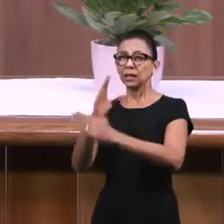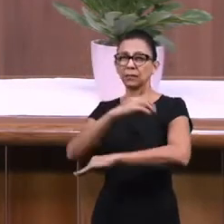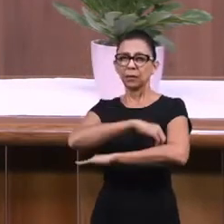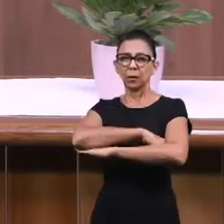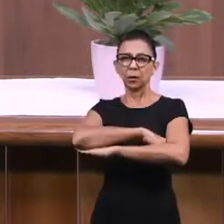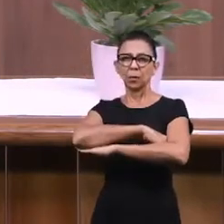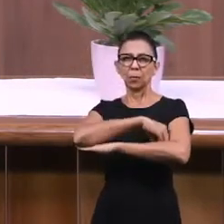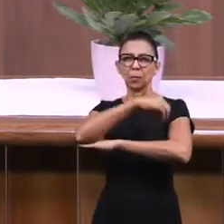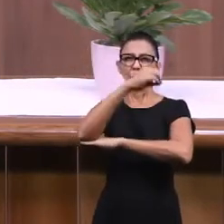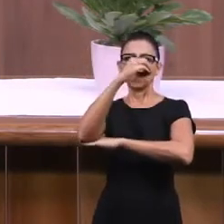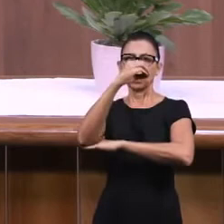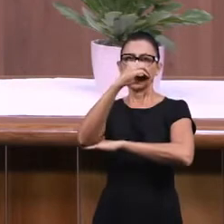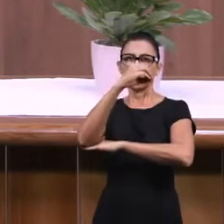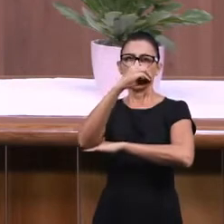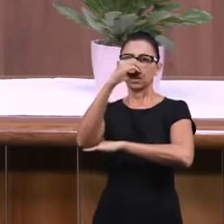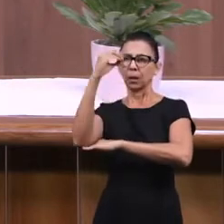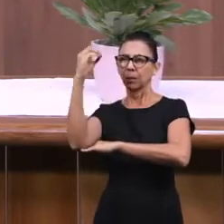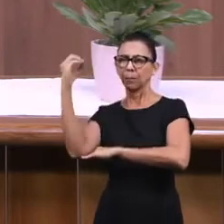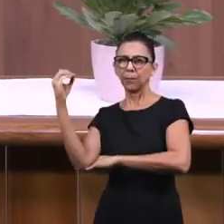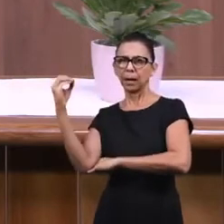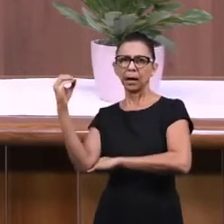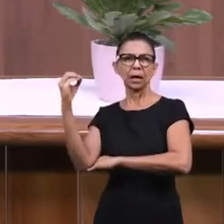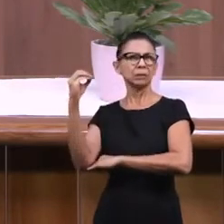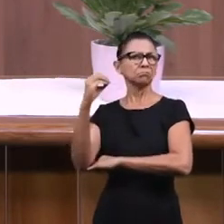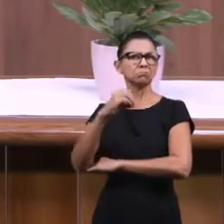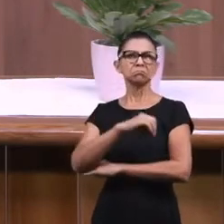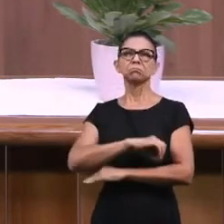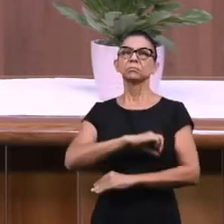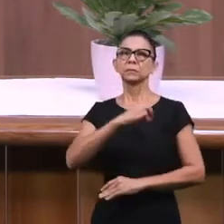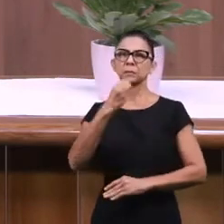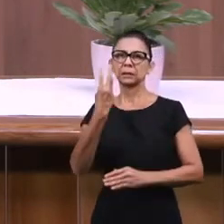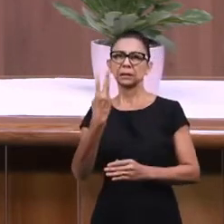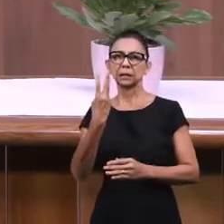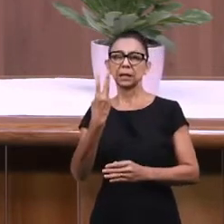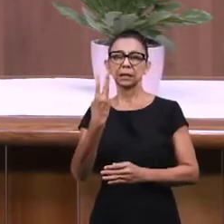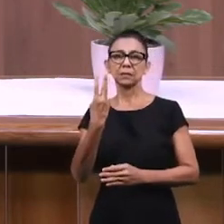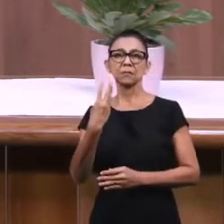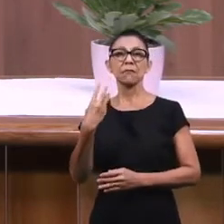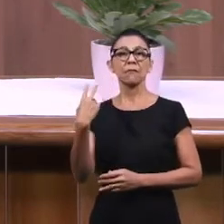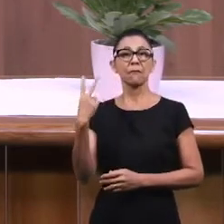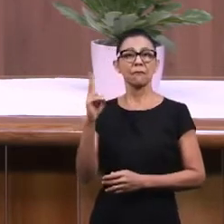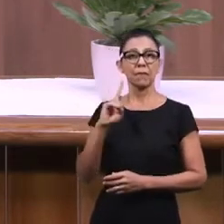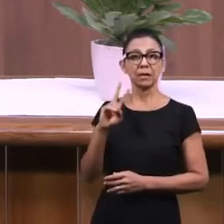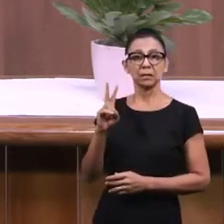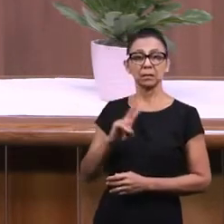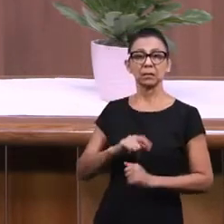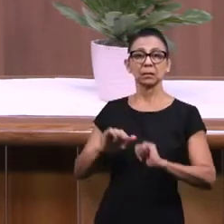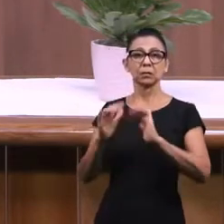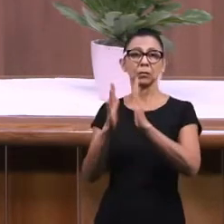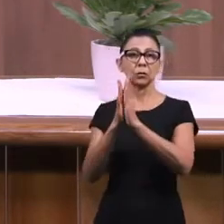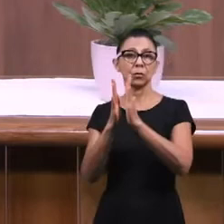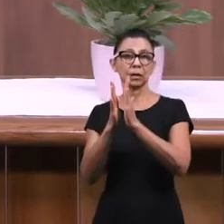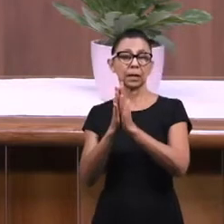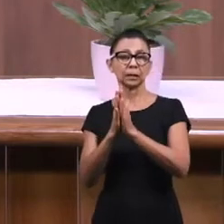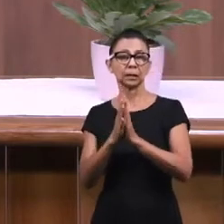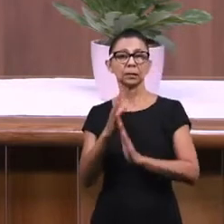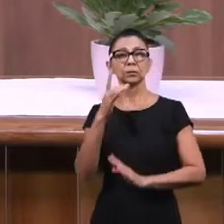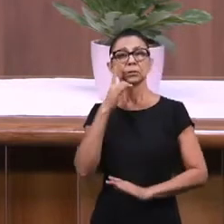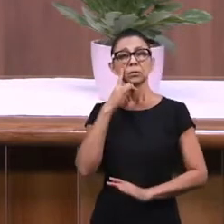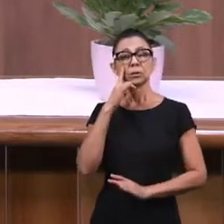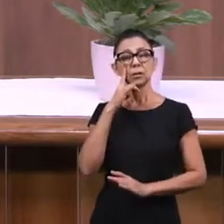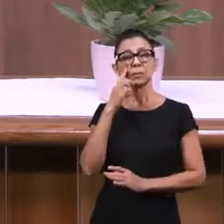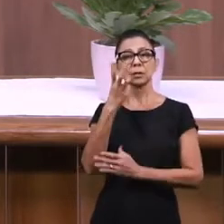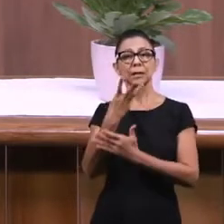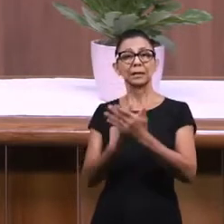in his room facing Jerusalem. And so here we find the prophetic path